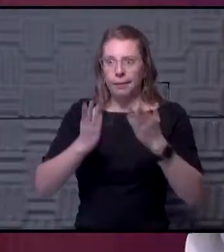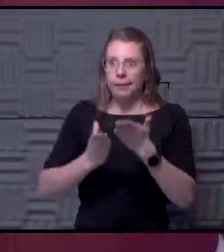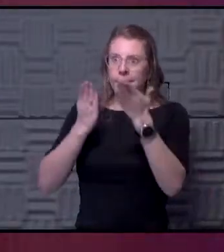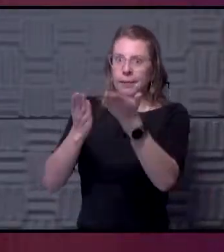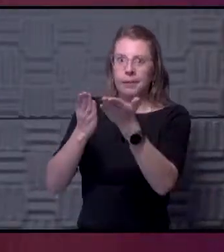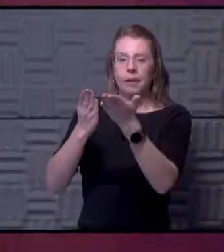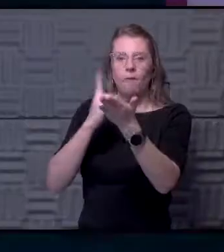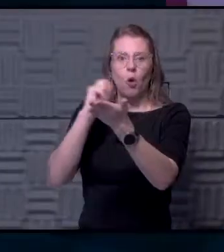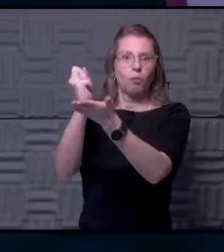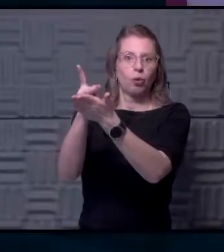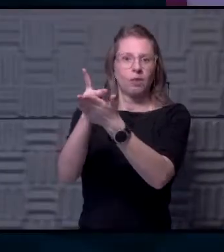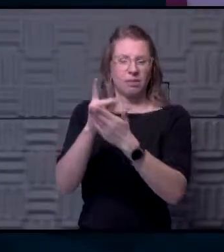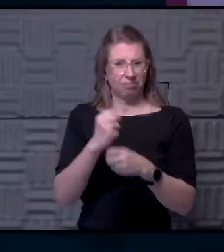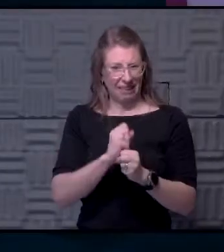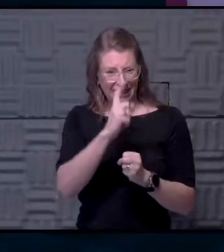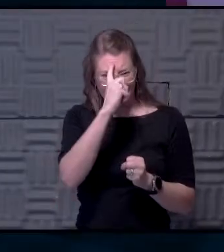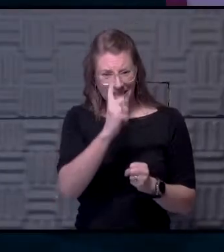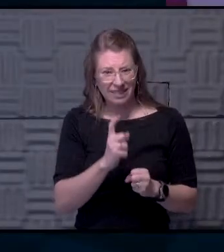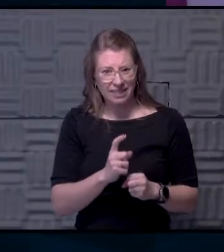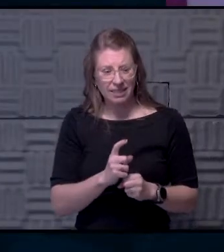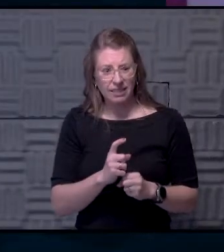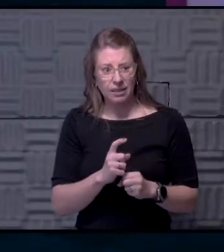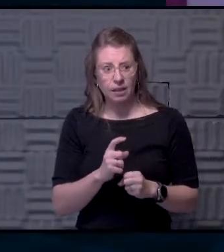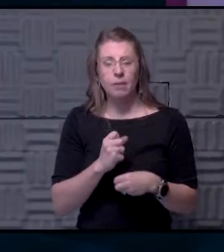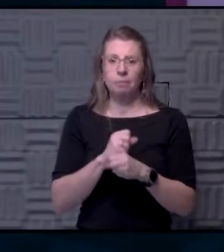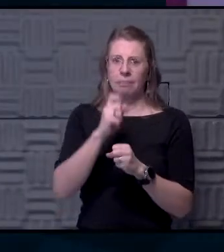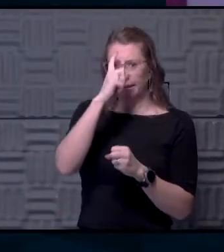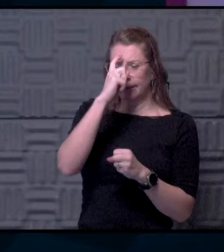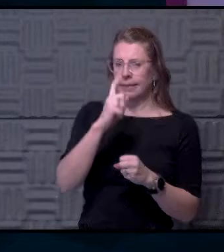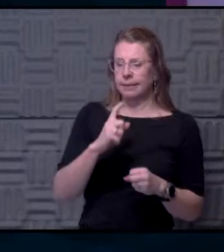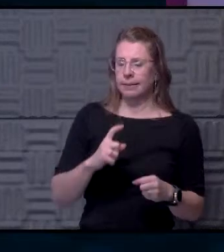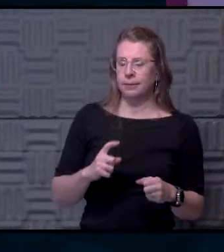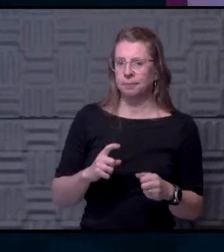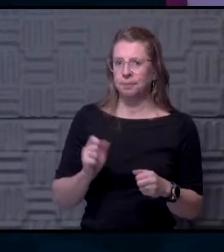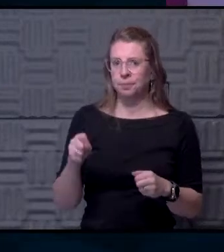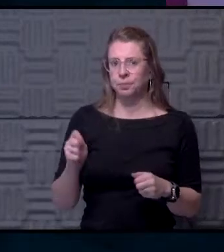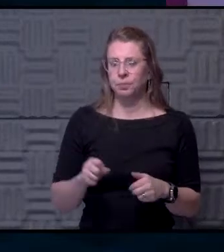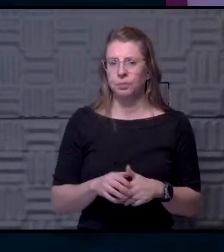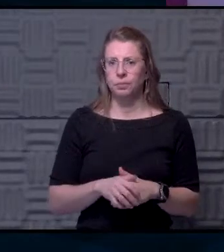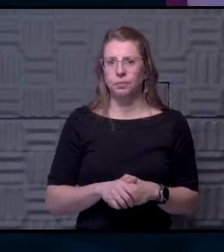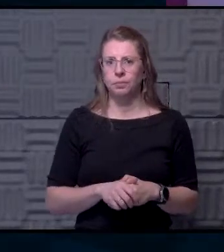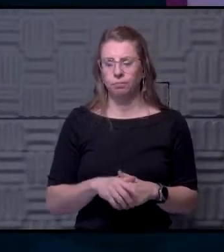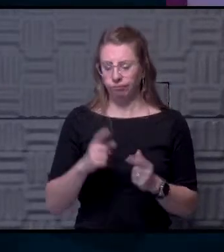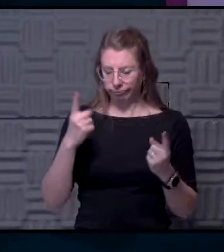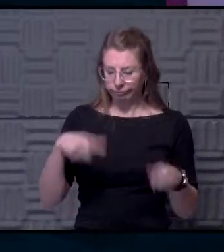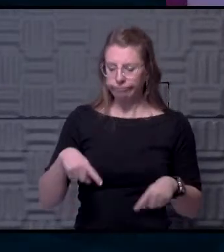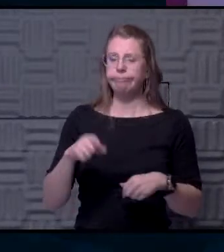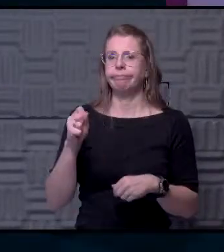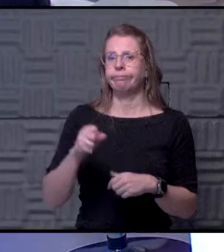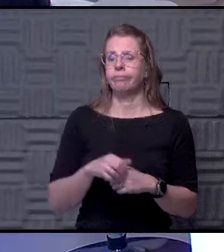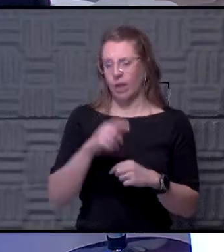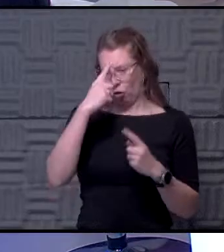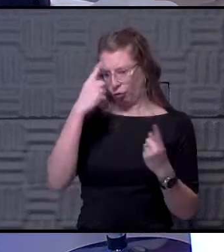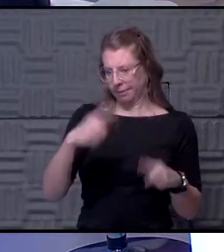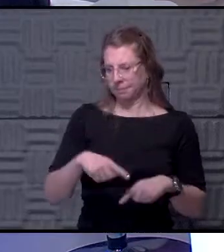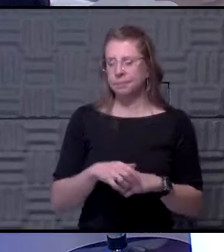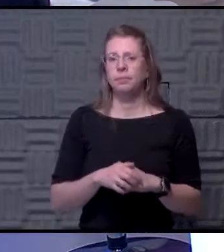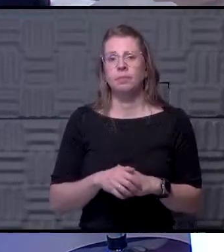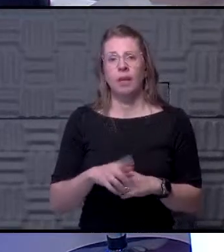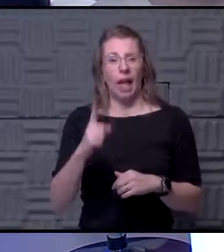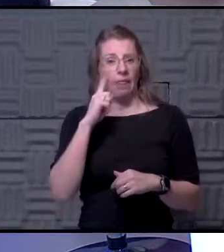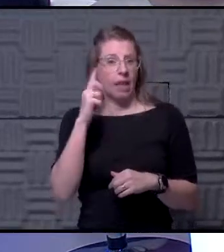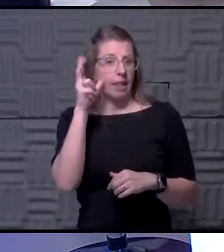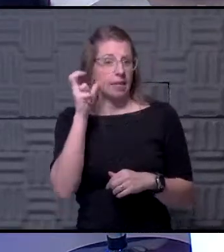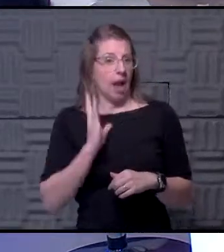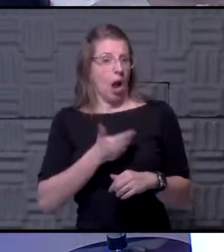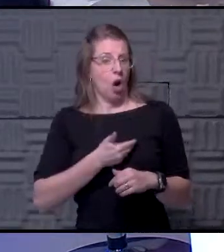Safety? Makes sense? Dr. Makes Norman? sense. No, yep, agree. Yeah, I mean, I think they must have been listening to our